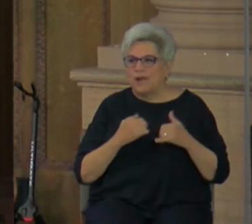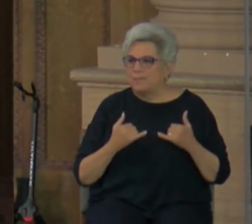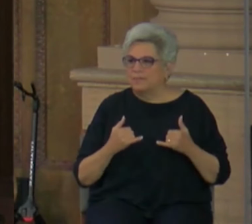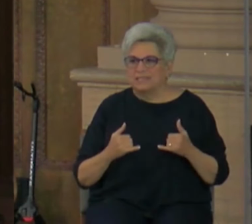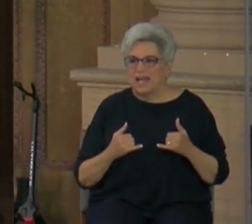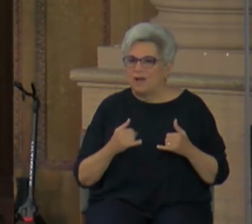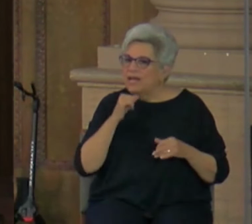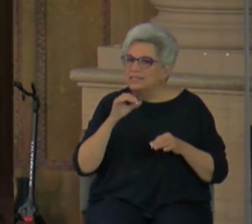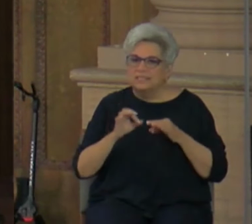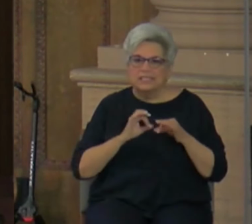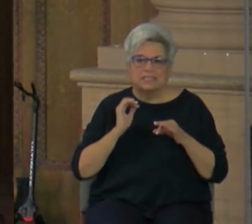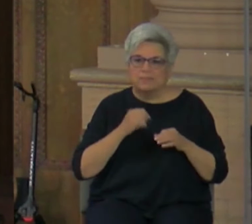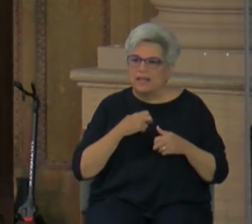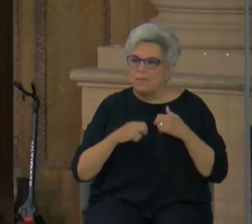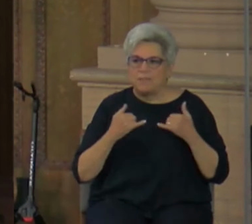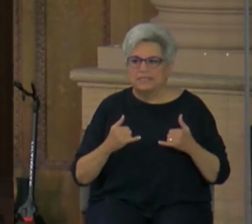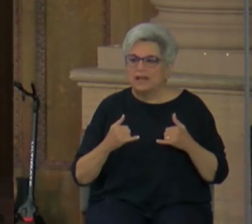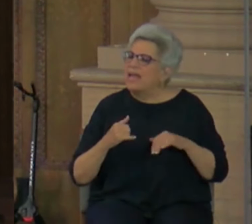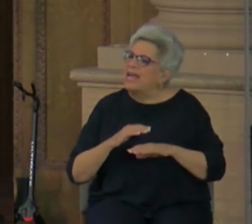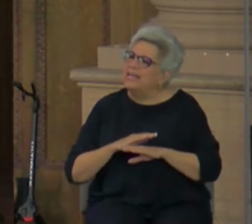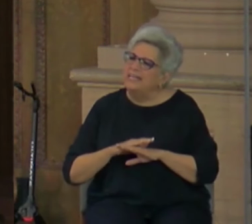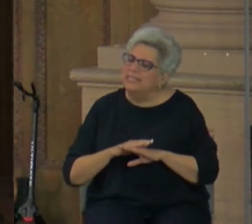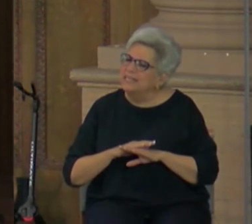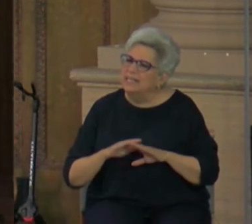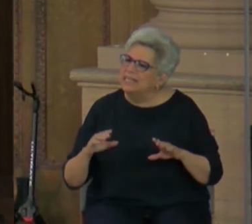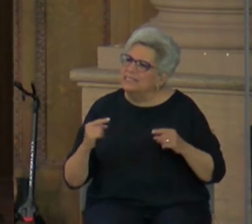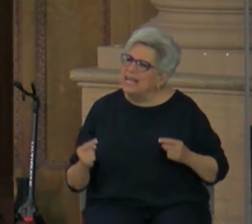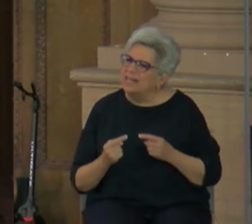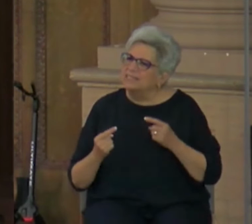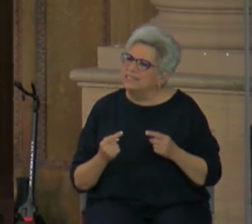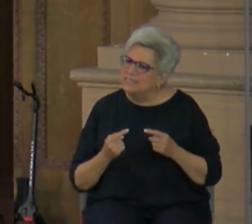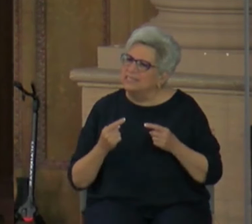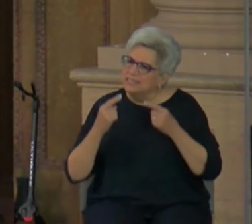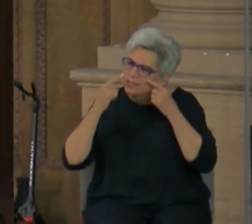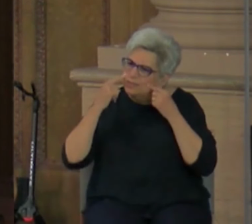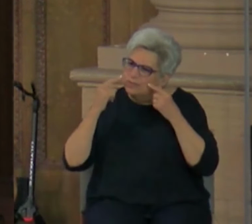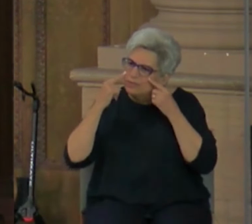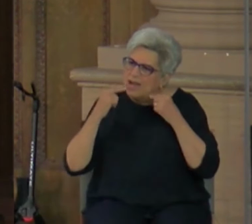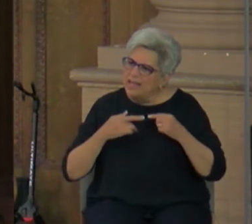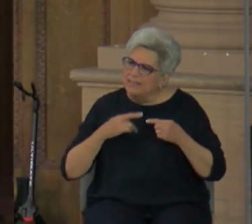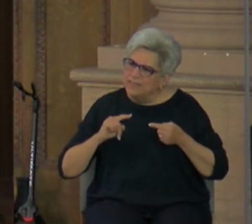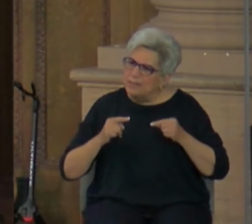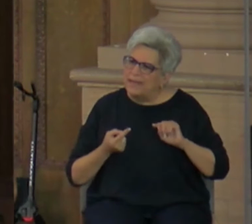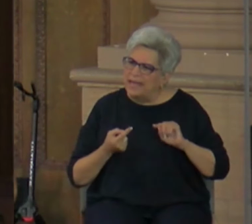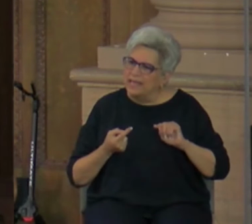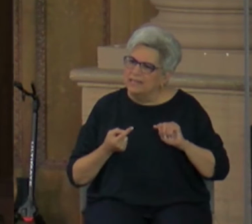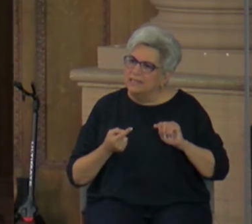It definitely doesn't mean that it's a sin to grieve and to weep and to feel pain. Jesus did all of those things.